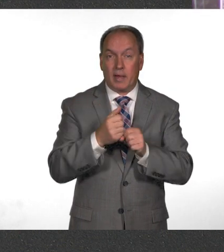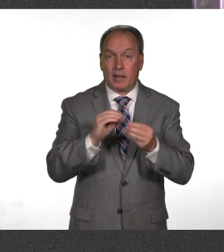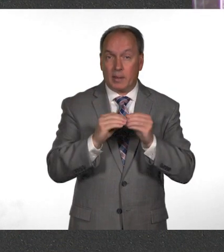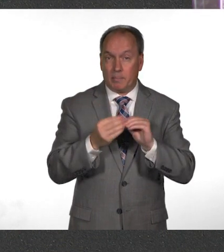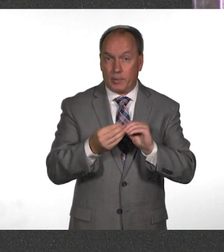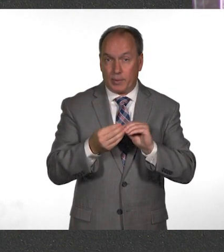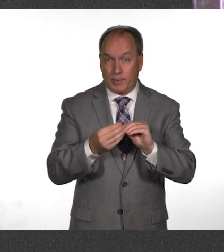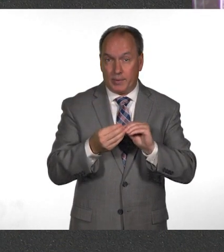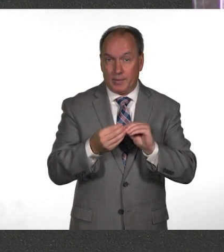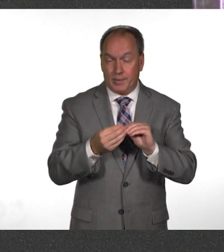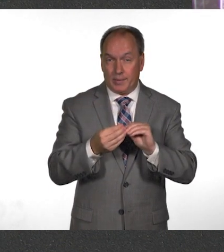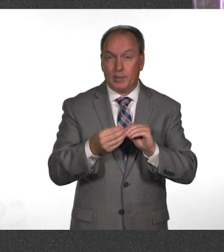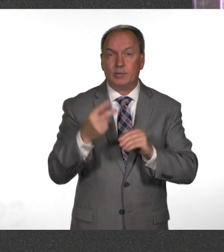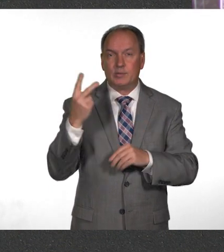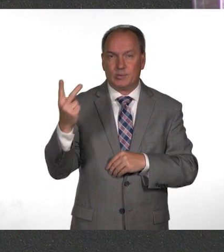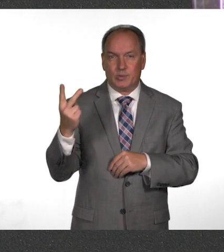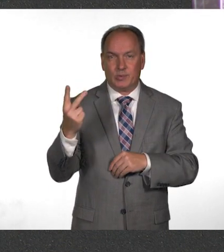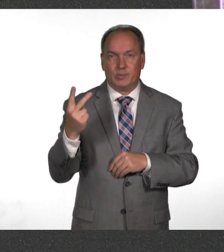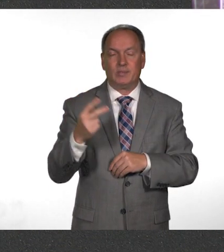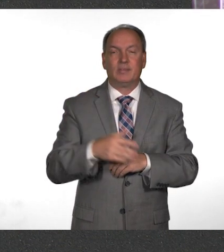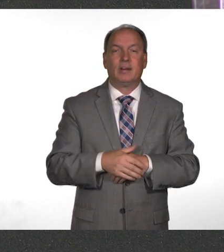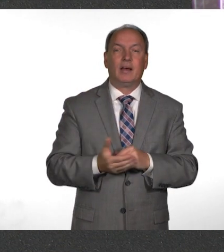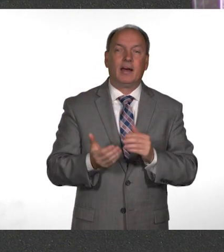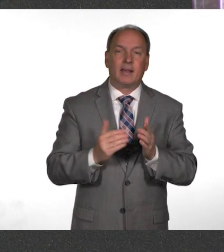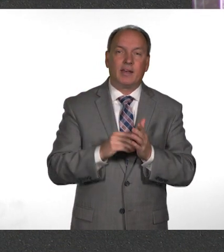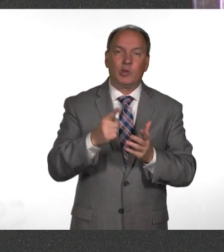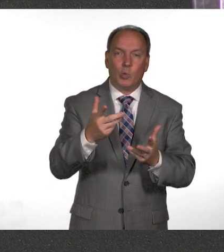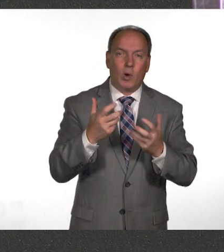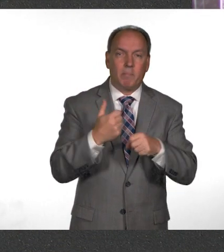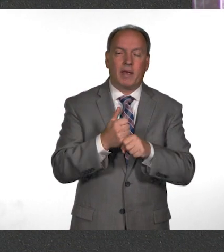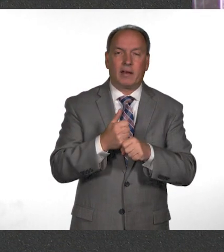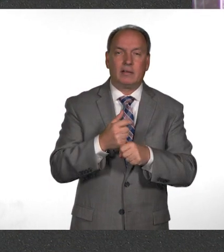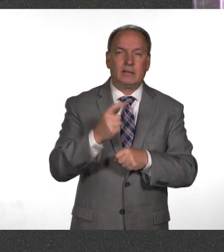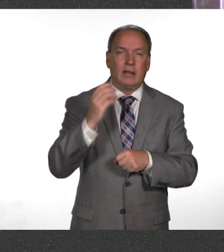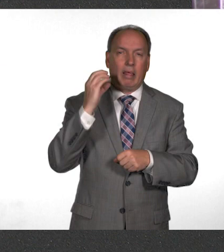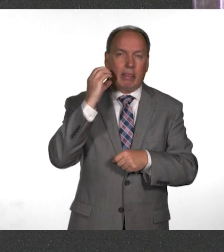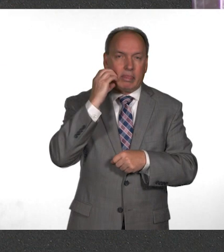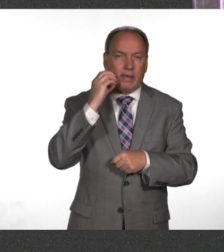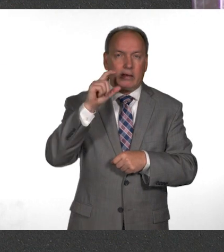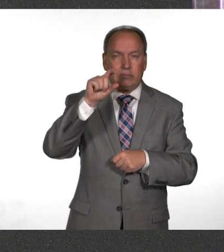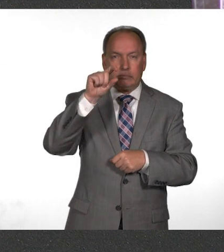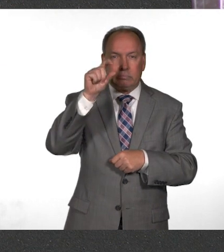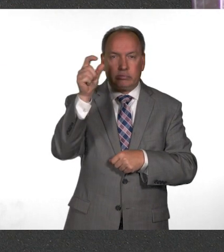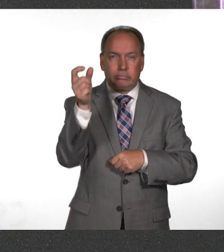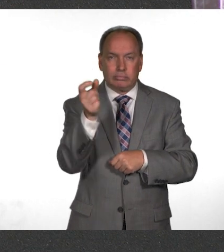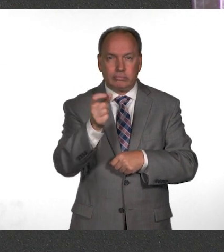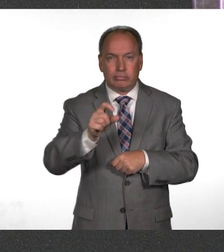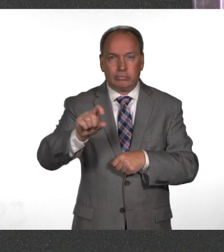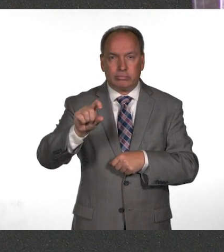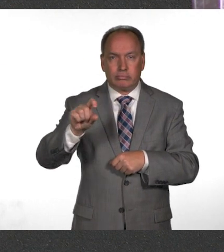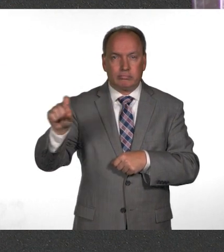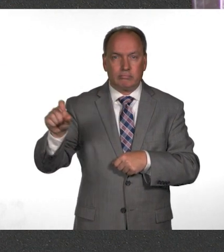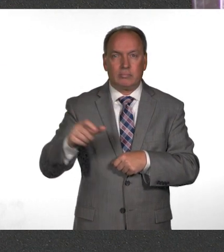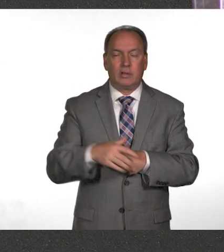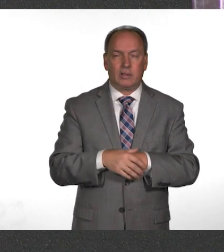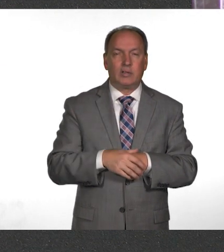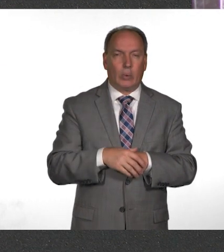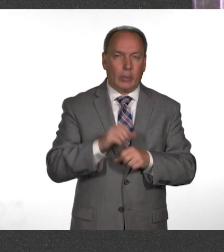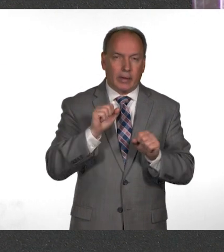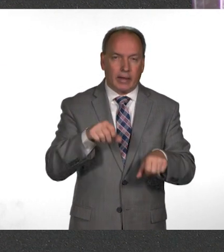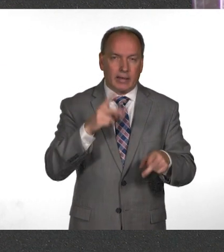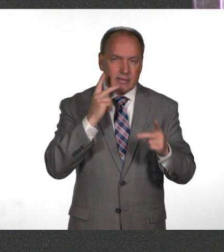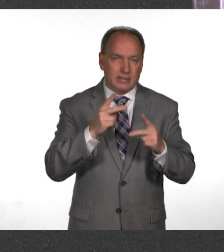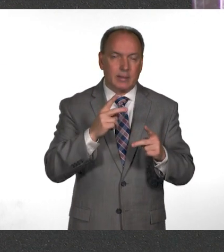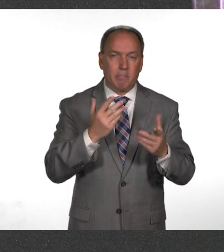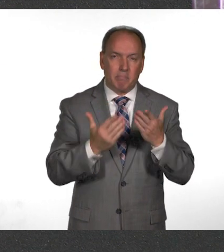number 2. And you're going to want to make it kind of thick so that you'll be able to see it. So you might need your